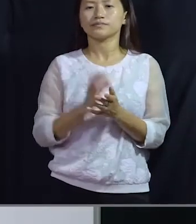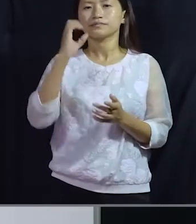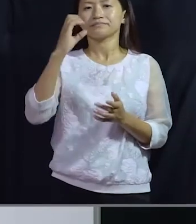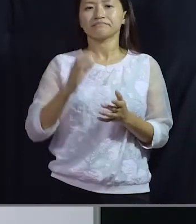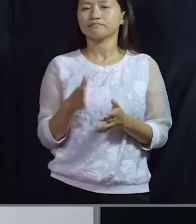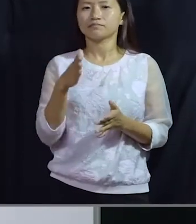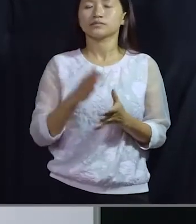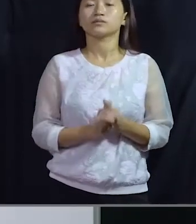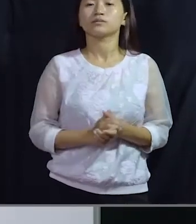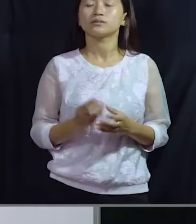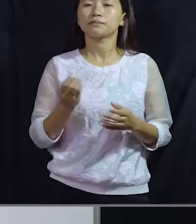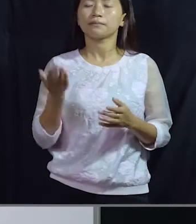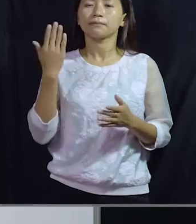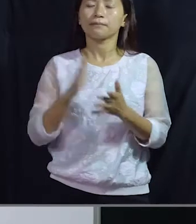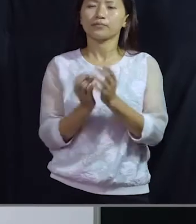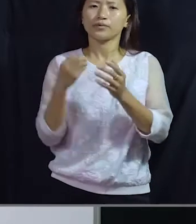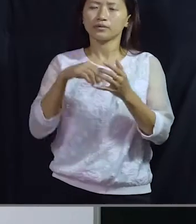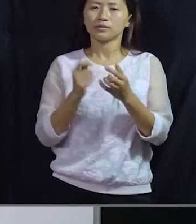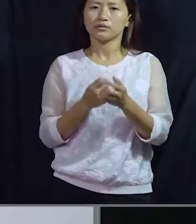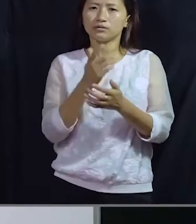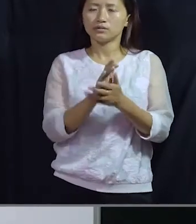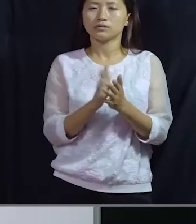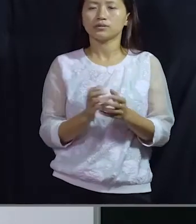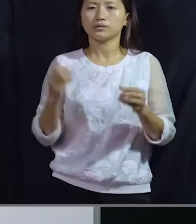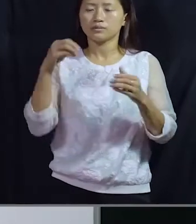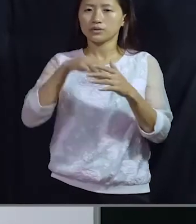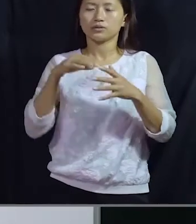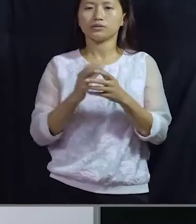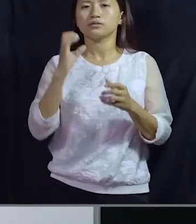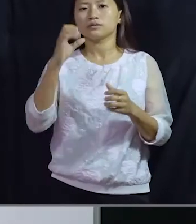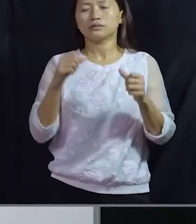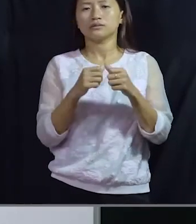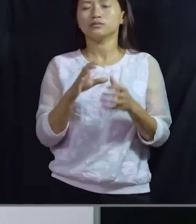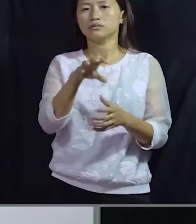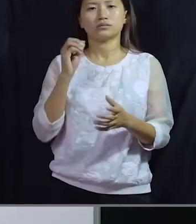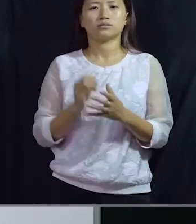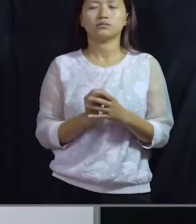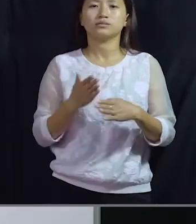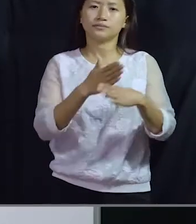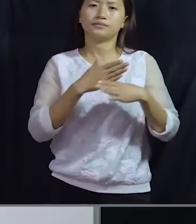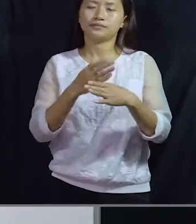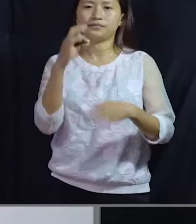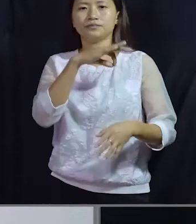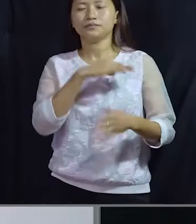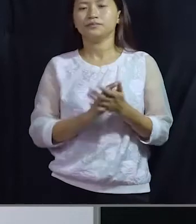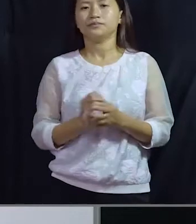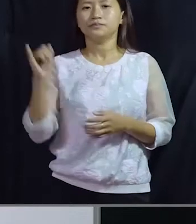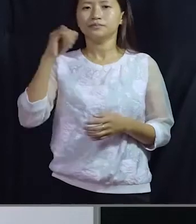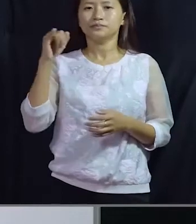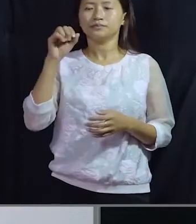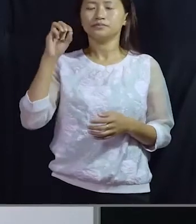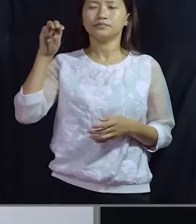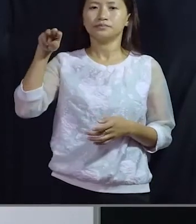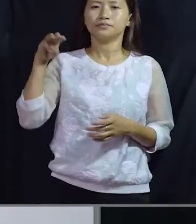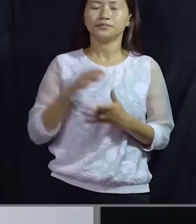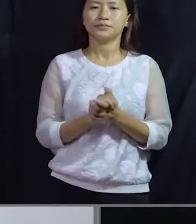was earned before the admission of C. So C is not entitled to get his share of profit in 6,000